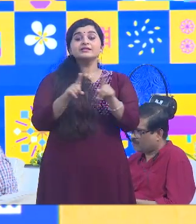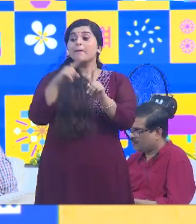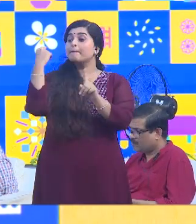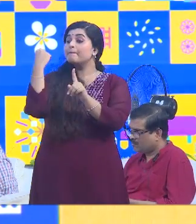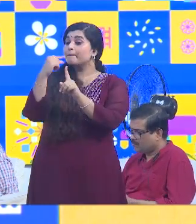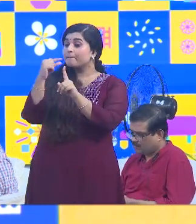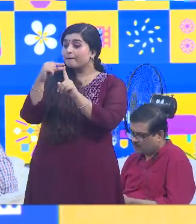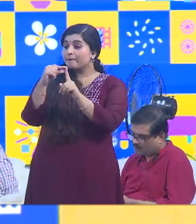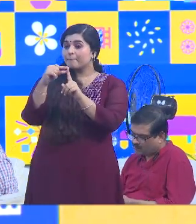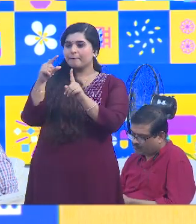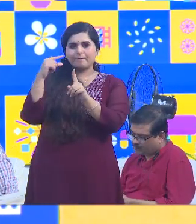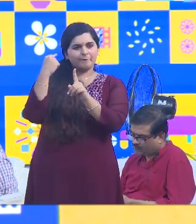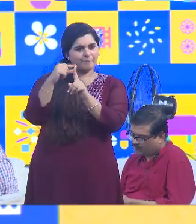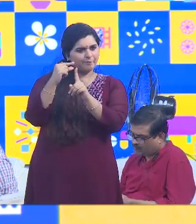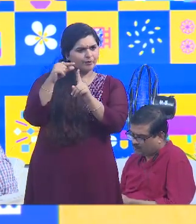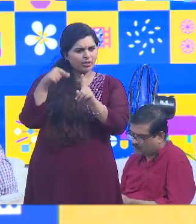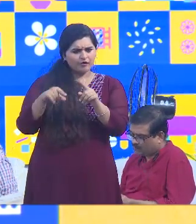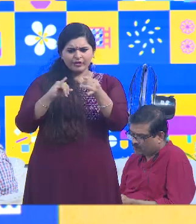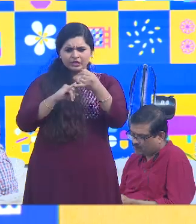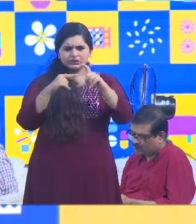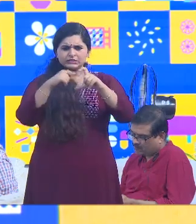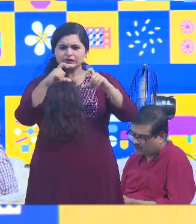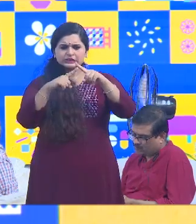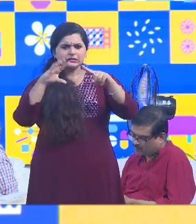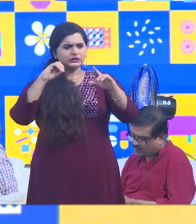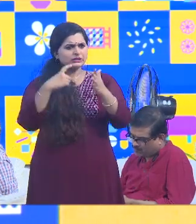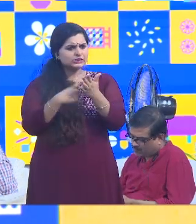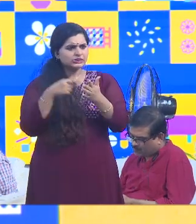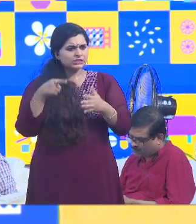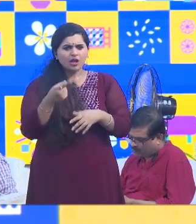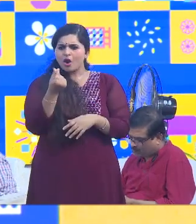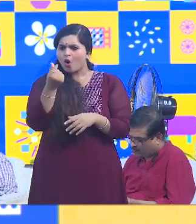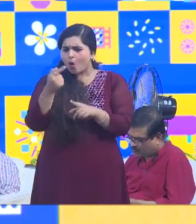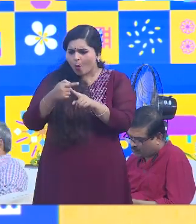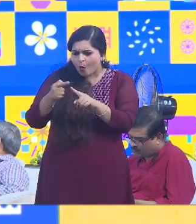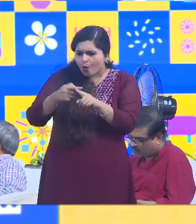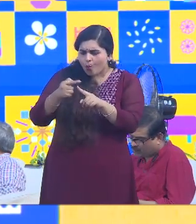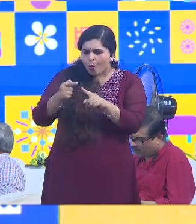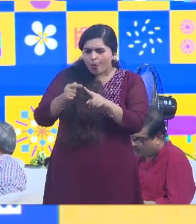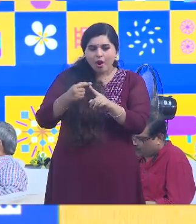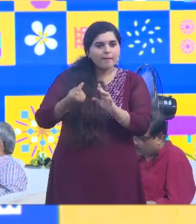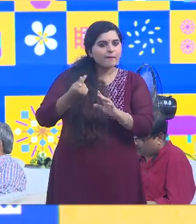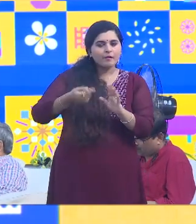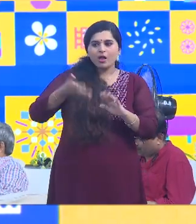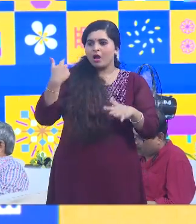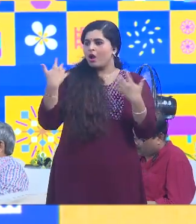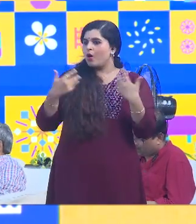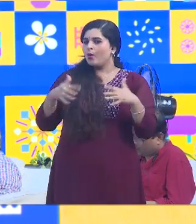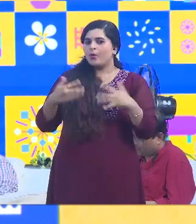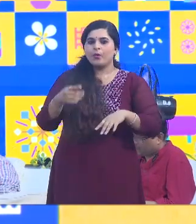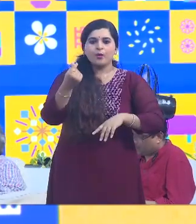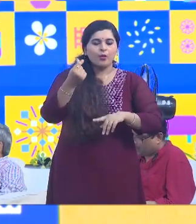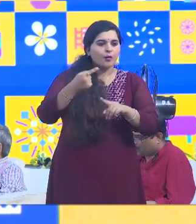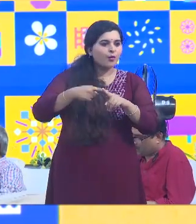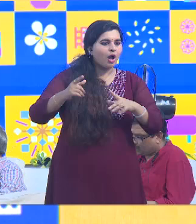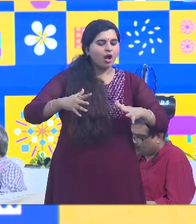sector coupled with the kind of increase in expenditure, especially the out-of-pocket expenditure. The cost of healthcare has blown out